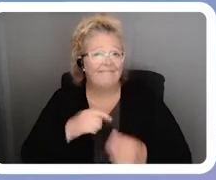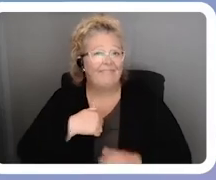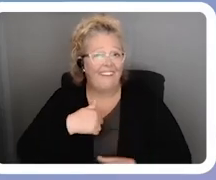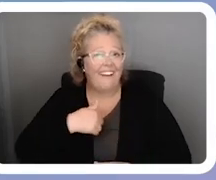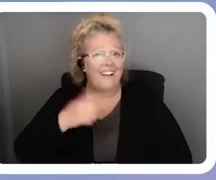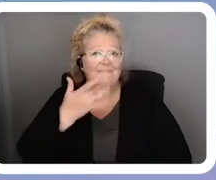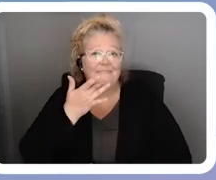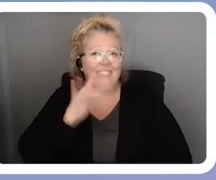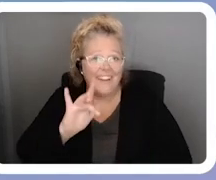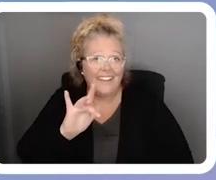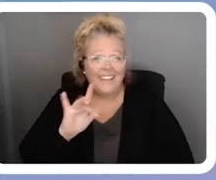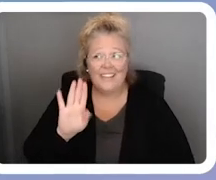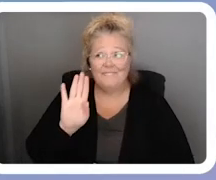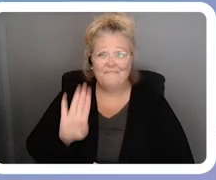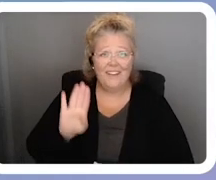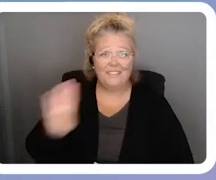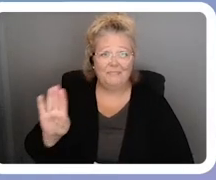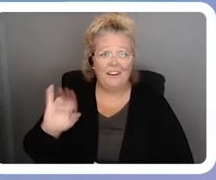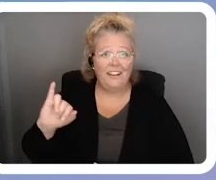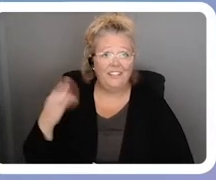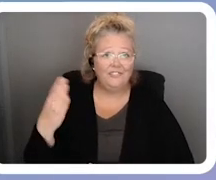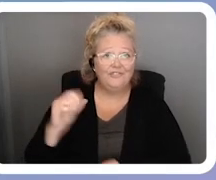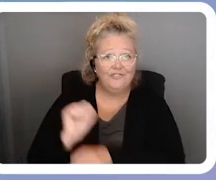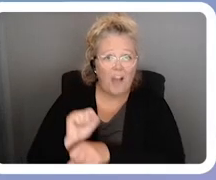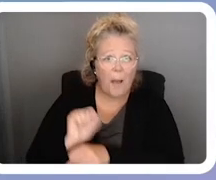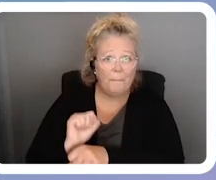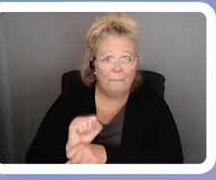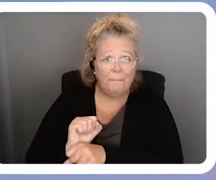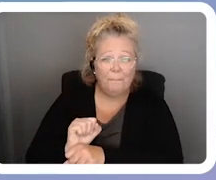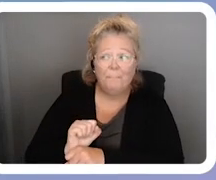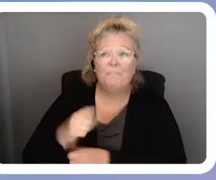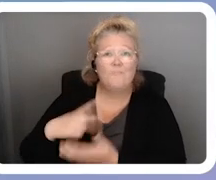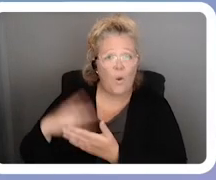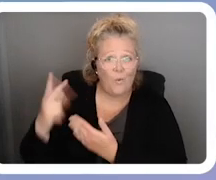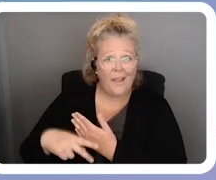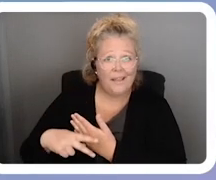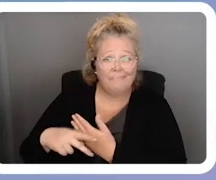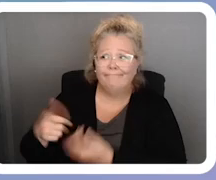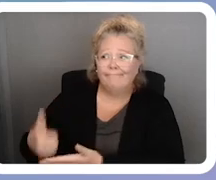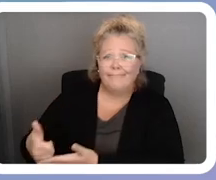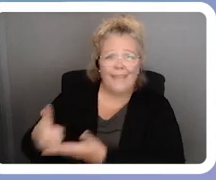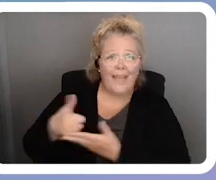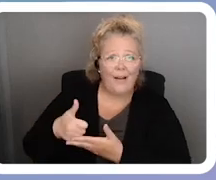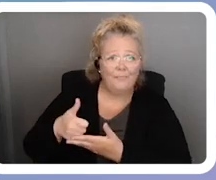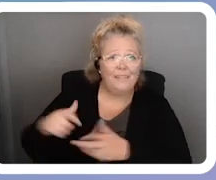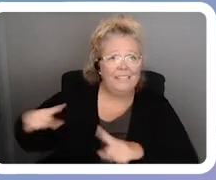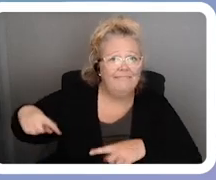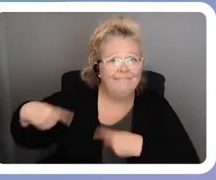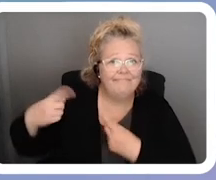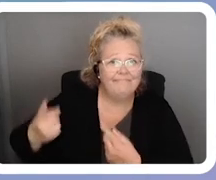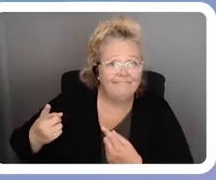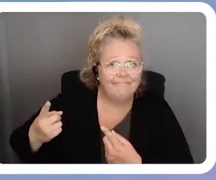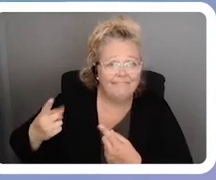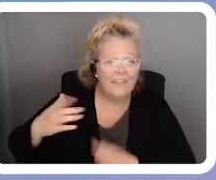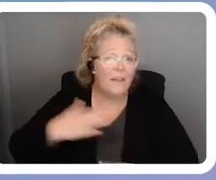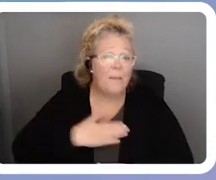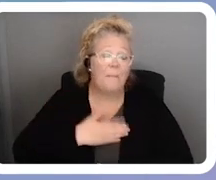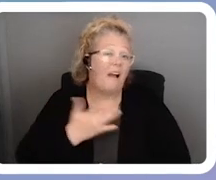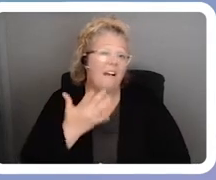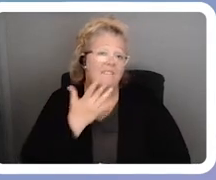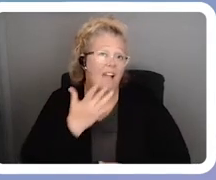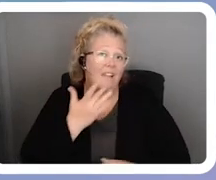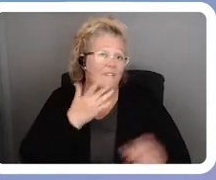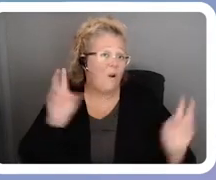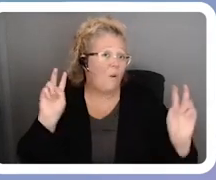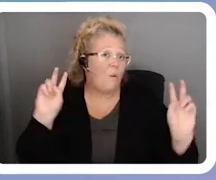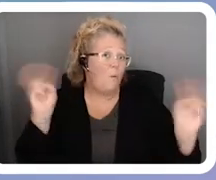So lucky Best Buddies Jobs has helped me through this whole thing. My favorite